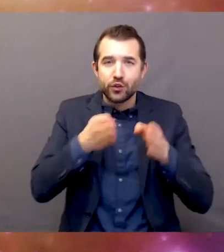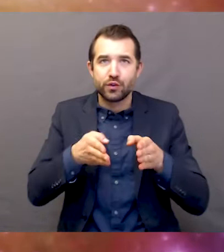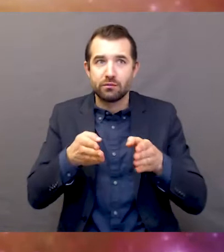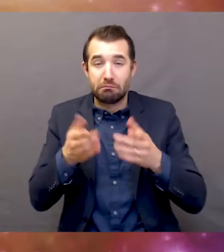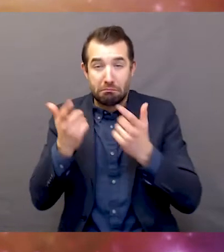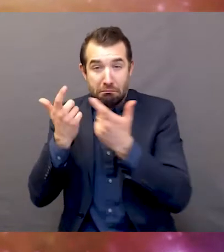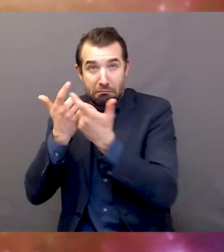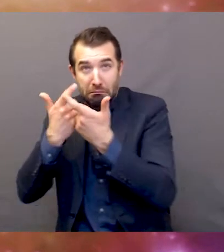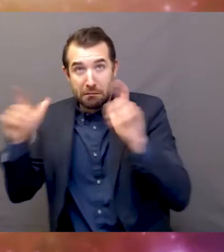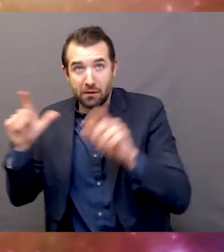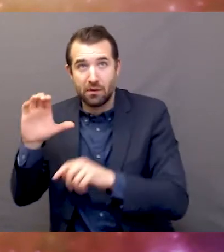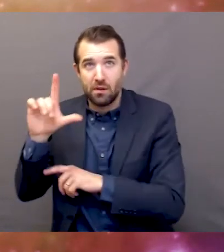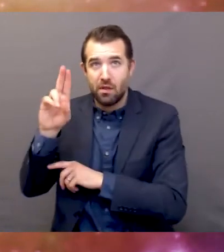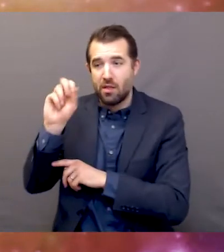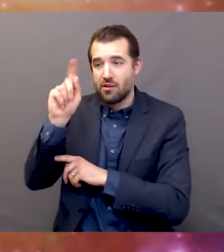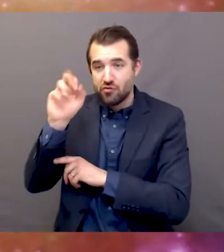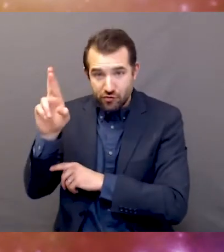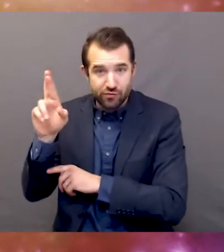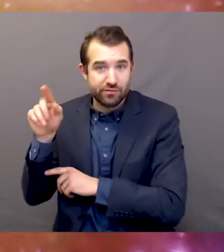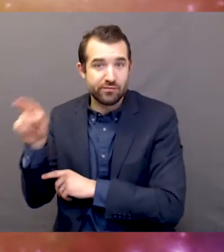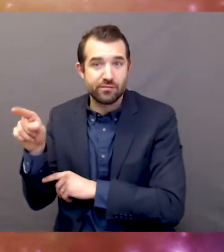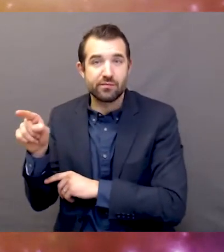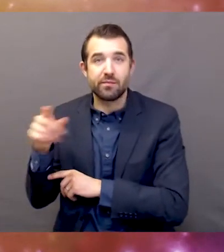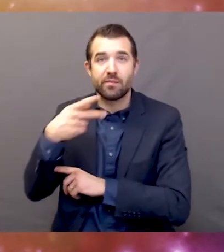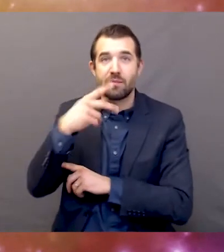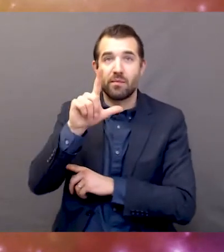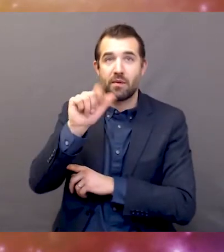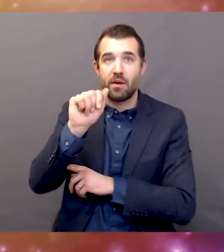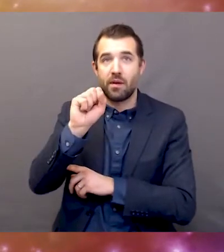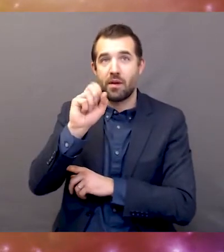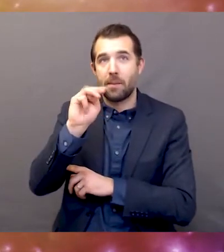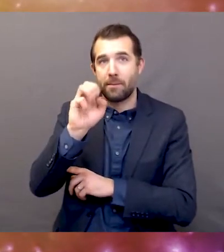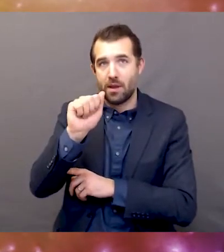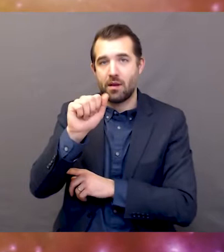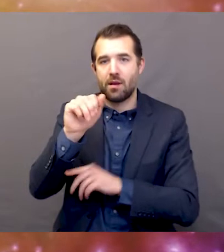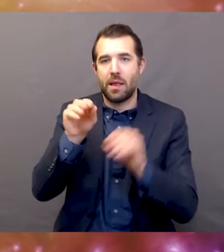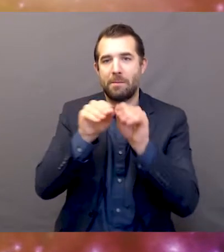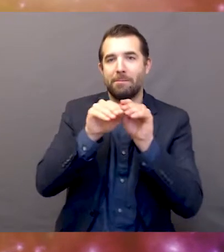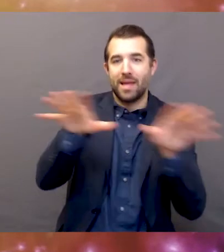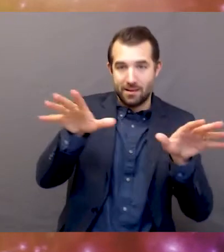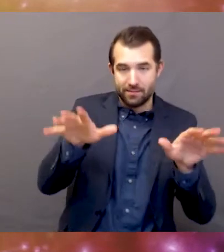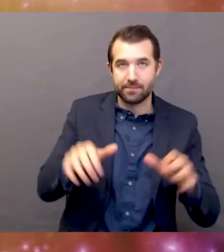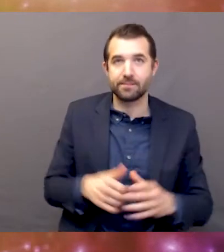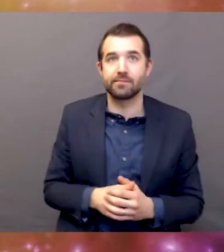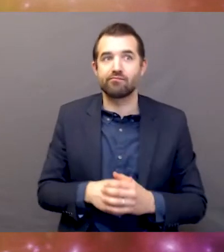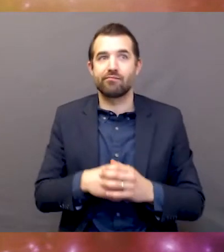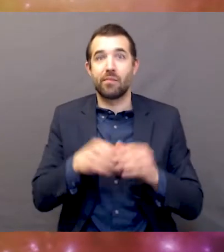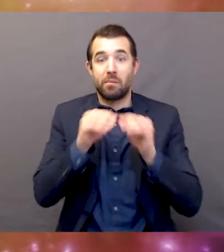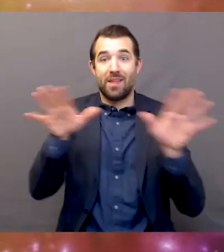The supermassive black holes power the jets that expel the relativistic plasma into the surrounding gas that we see in the